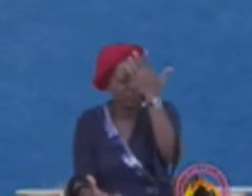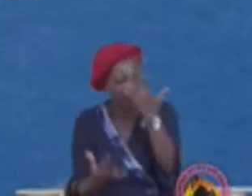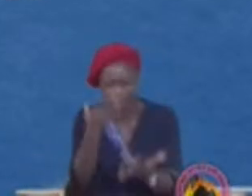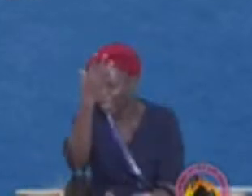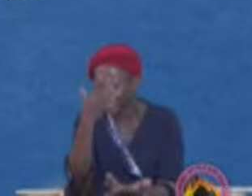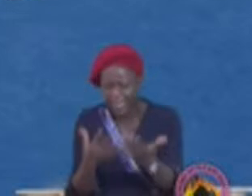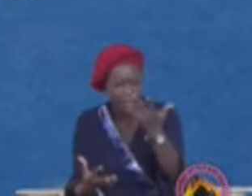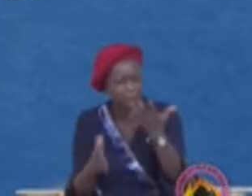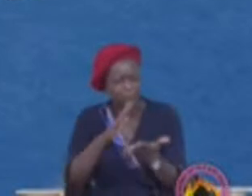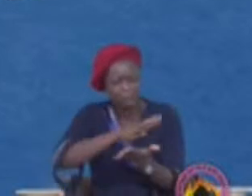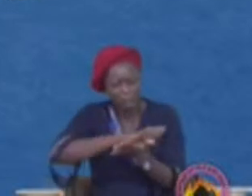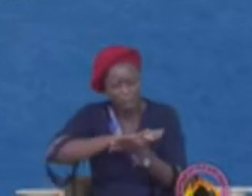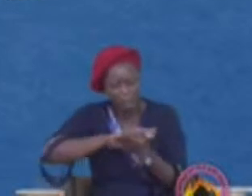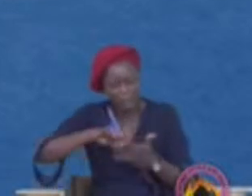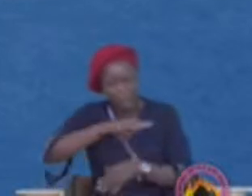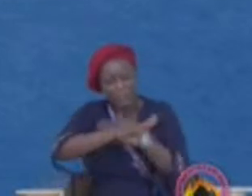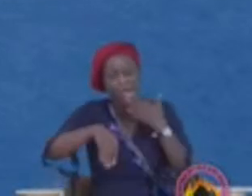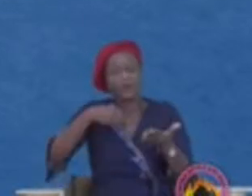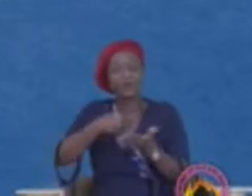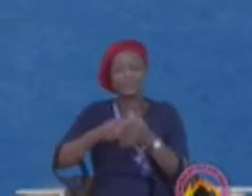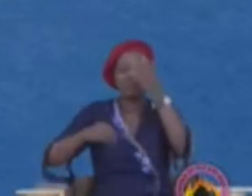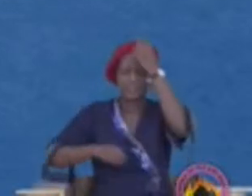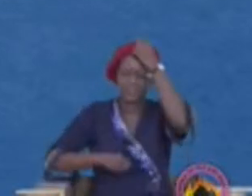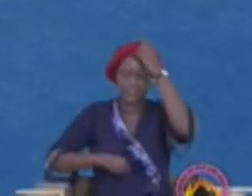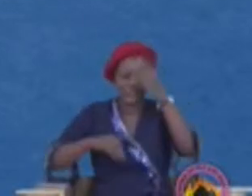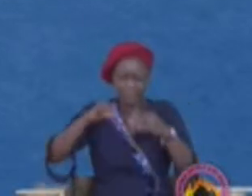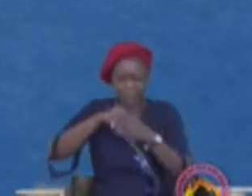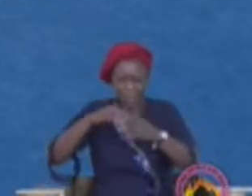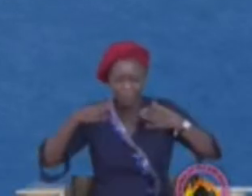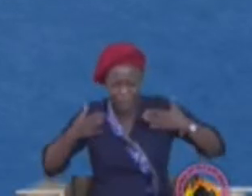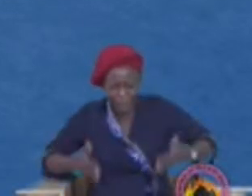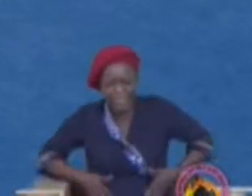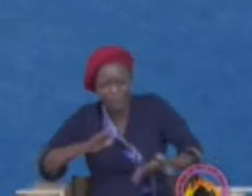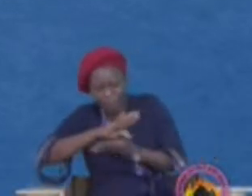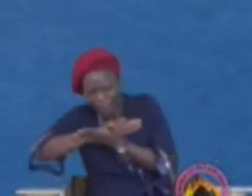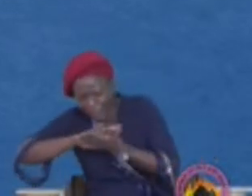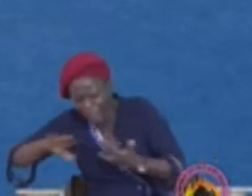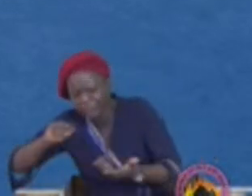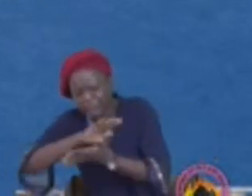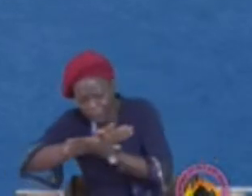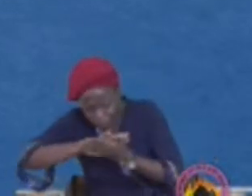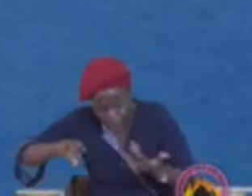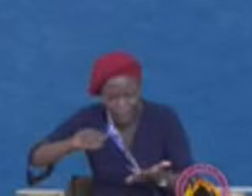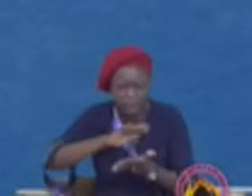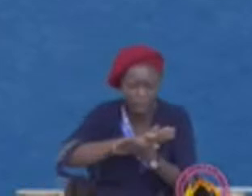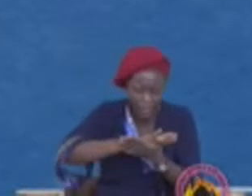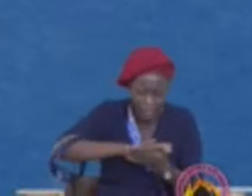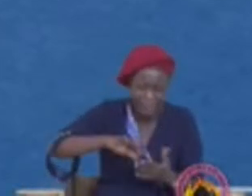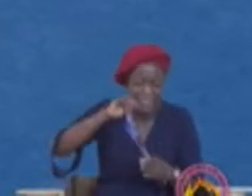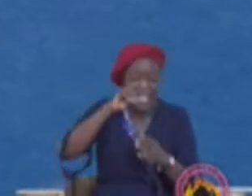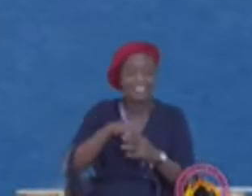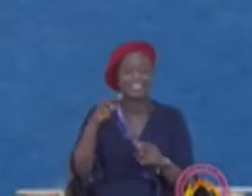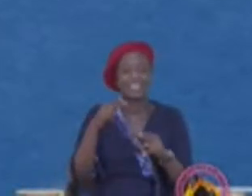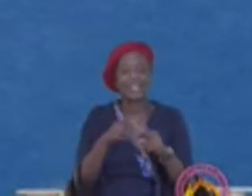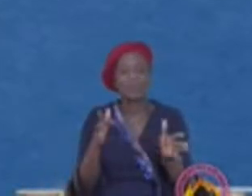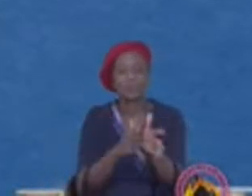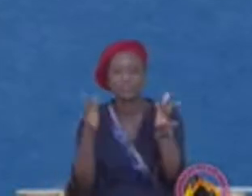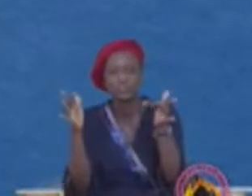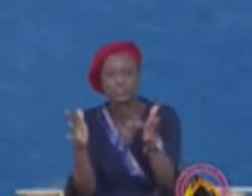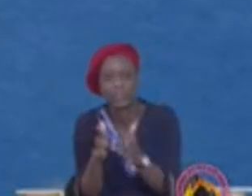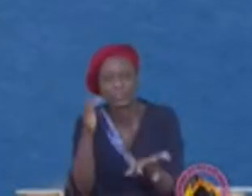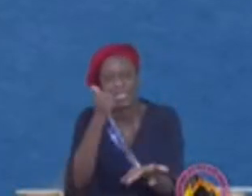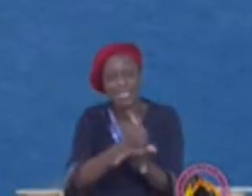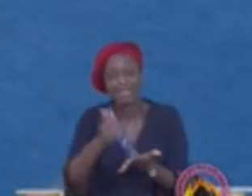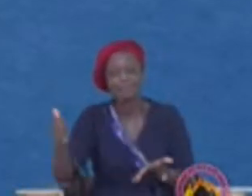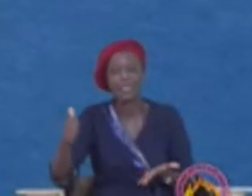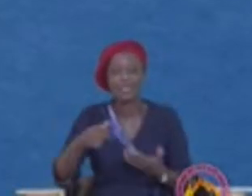fire. Burn all disease deposits in my body to ashes. Burn them to ashes. Burn them to ashes. In the name of Jesus.